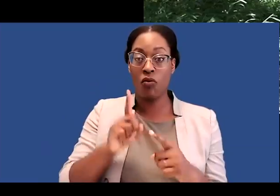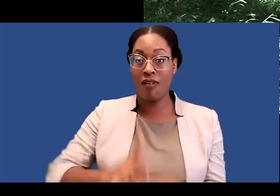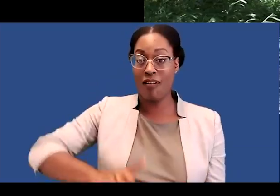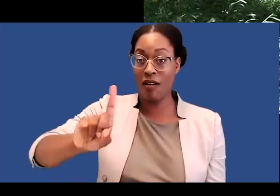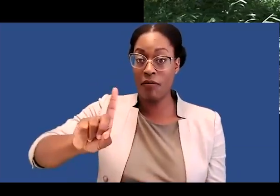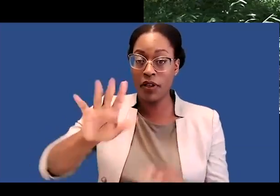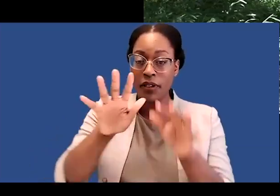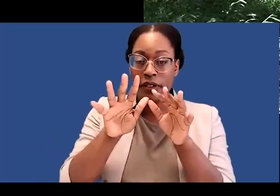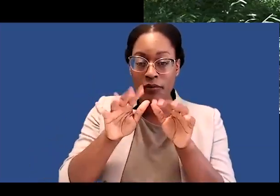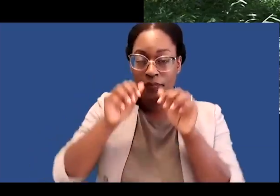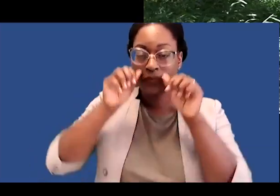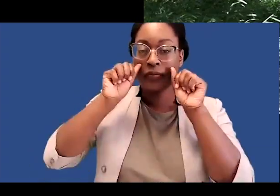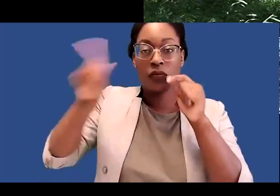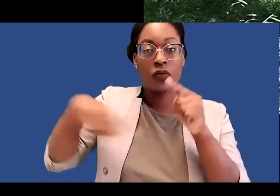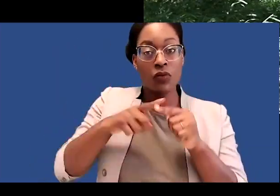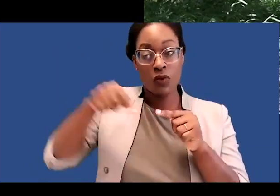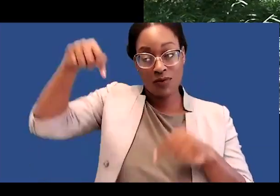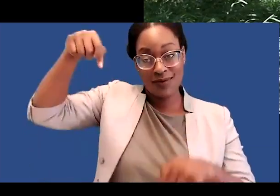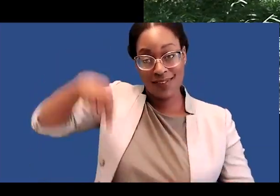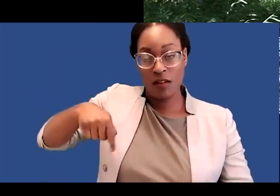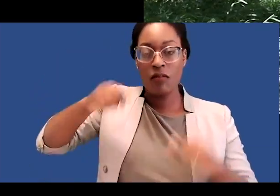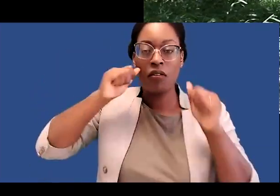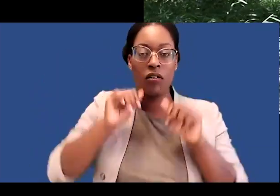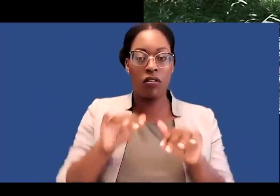and exhaling as you curve on the way down.